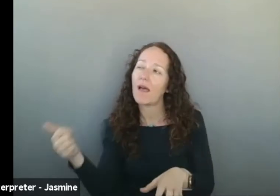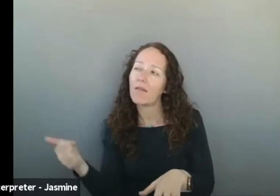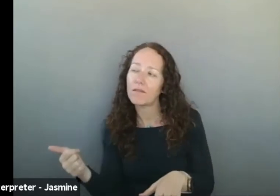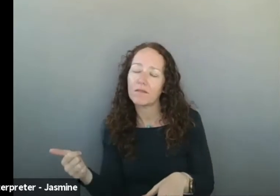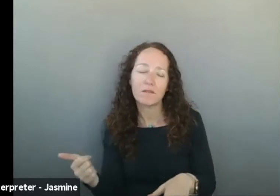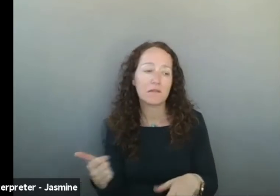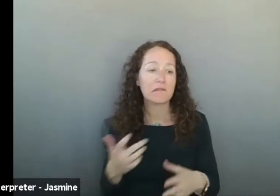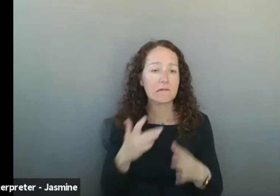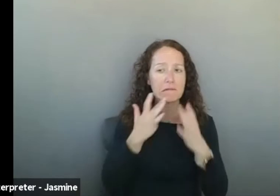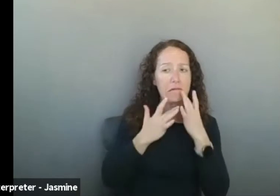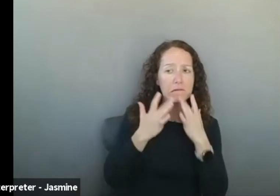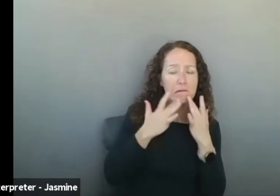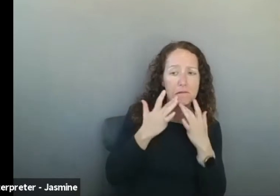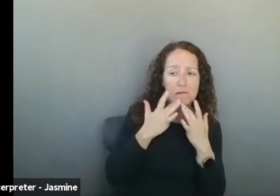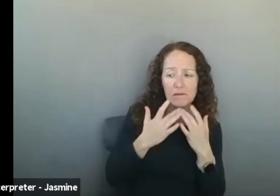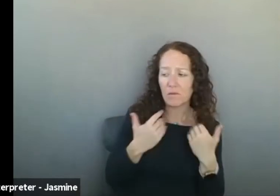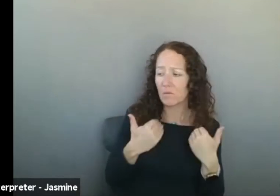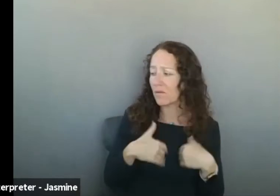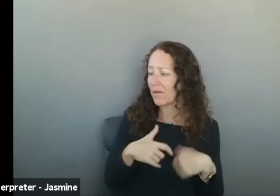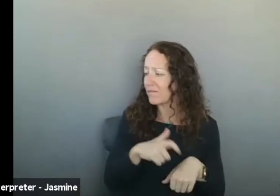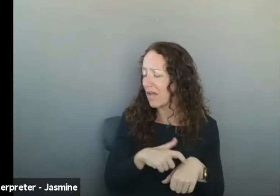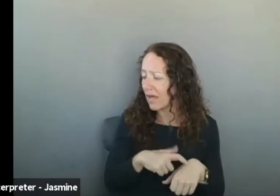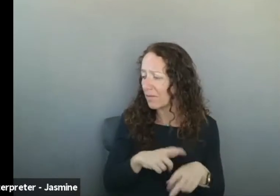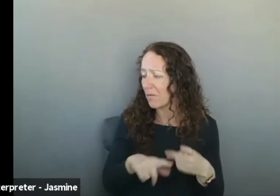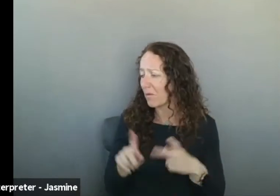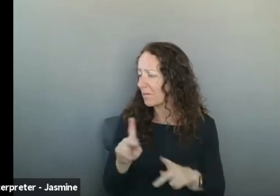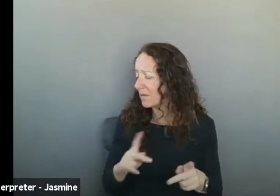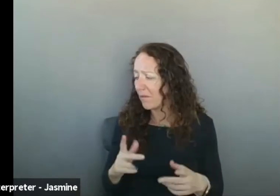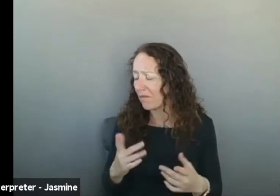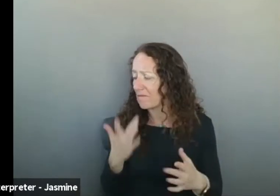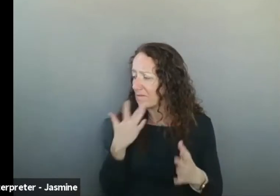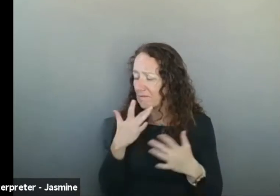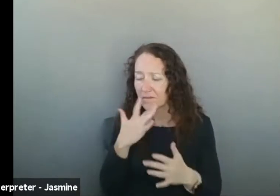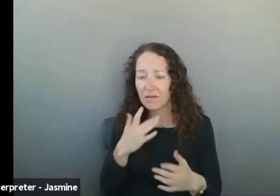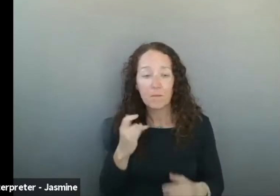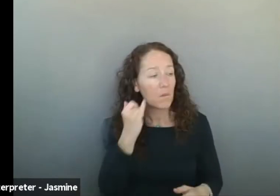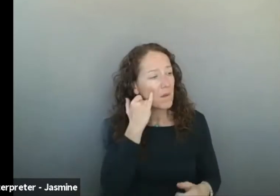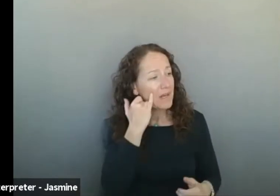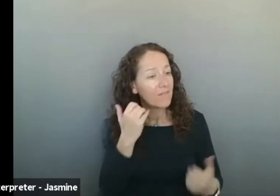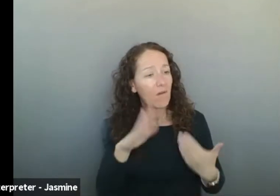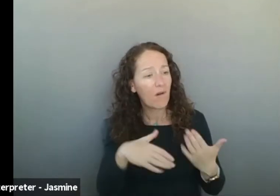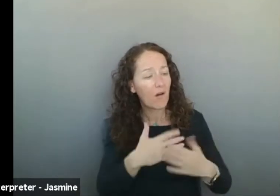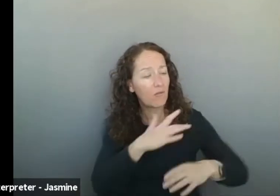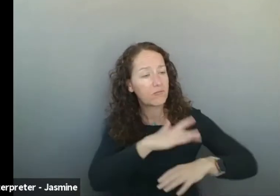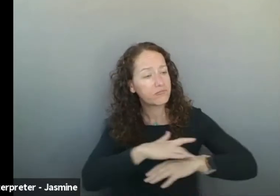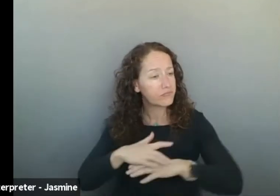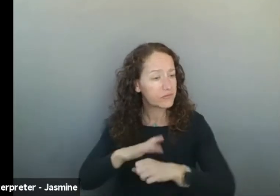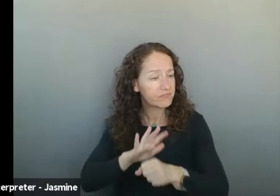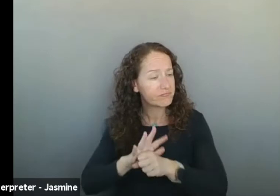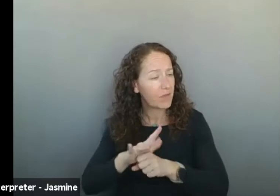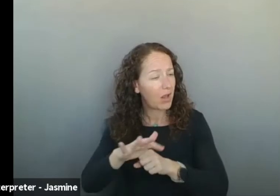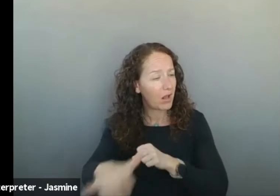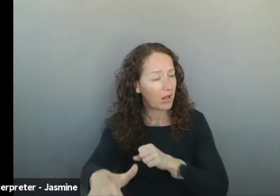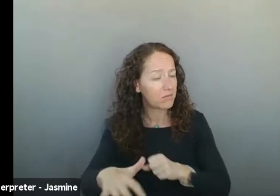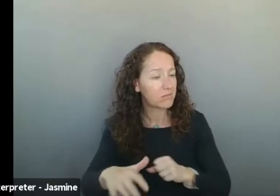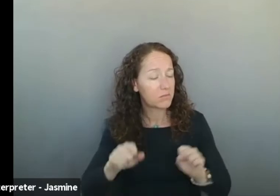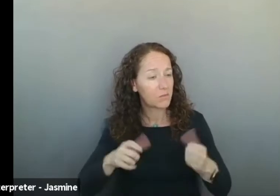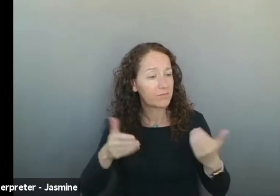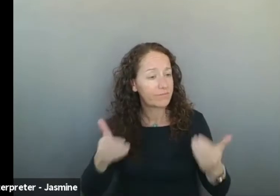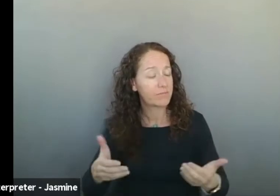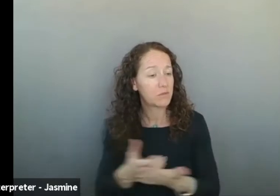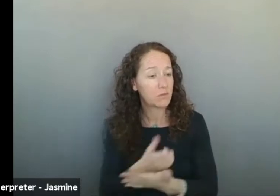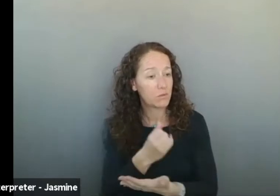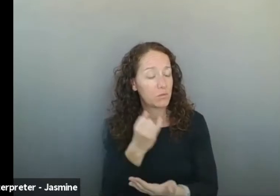have the people to do this. What if we had all the resources we needed to do something and we could use this moment